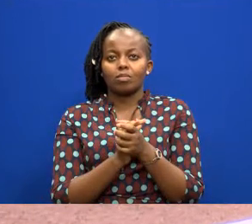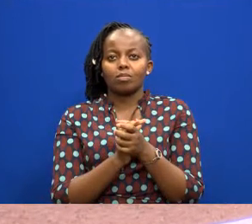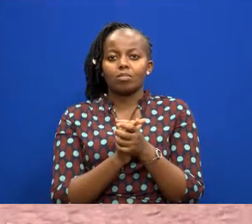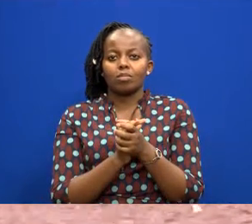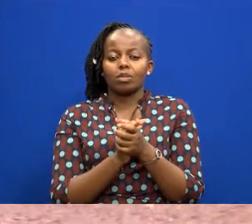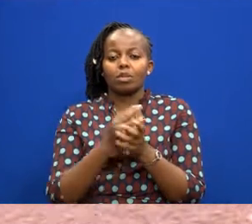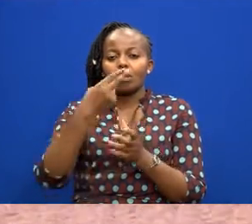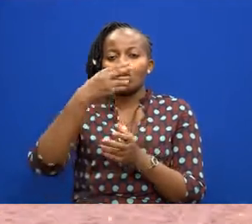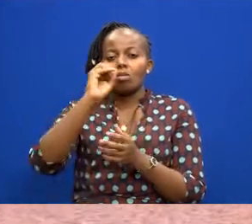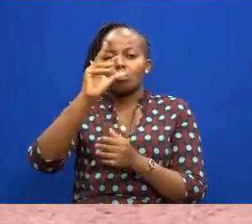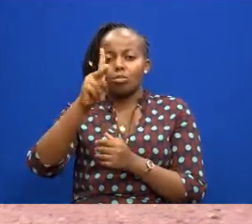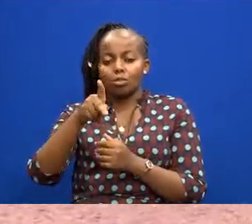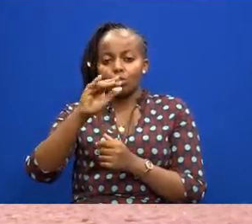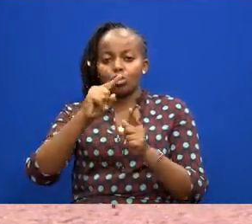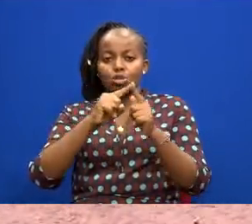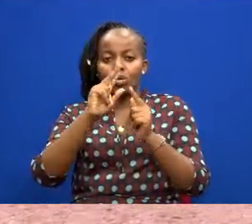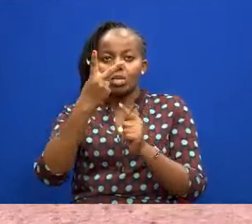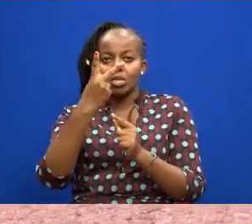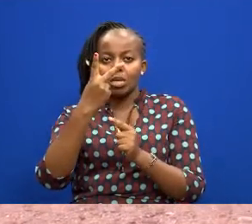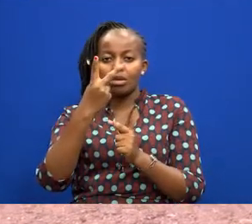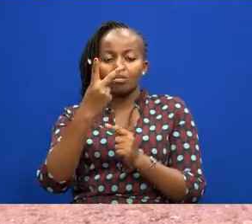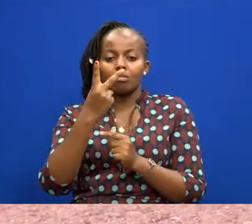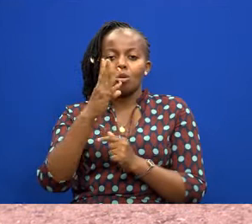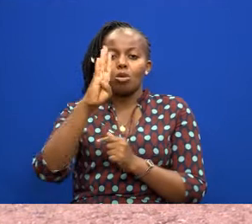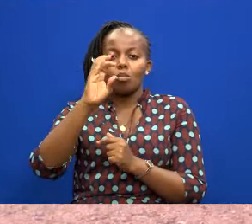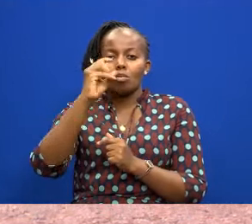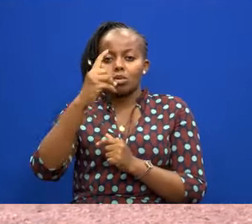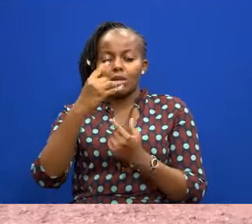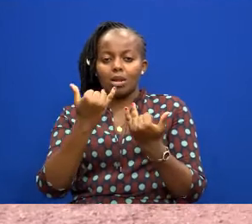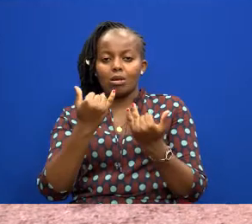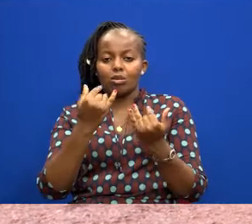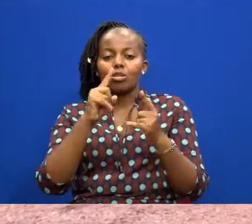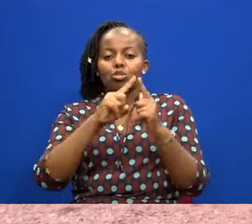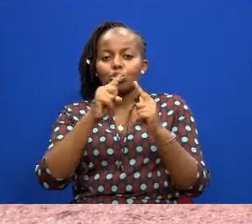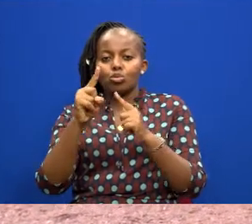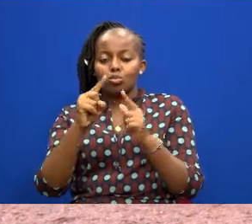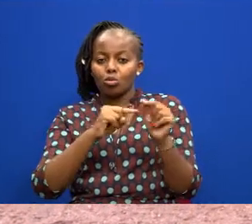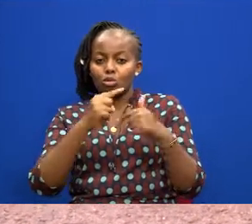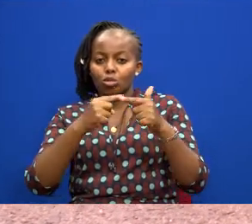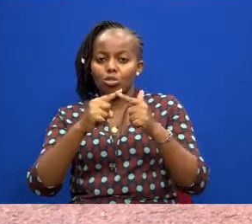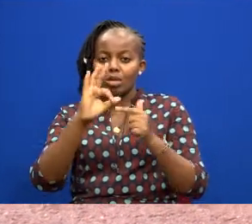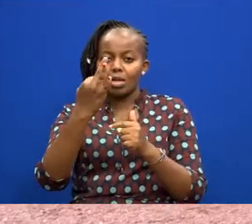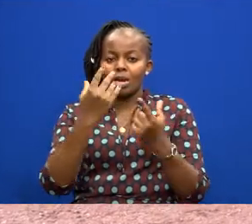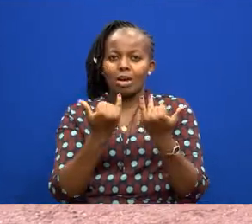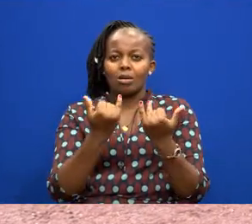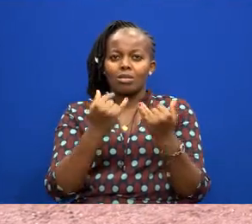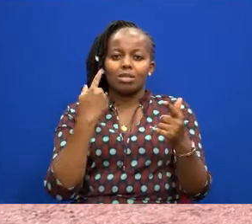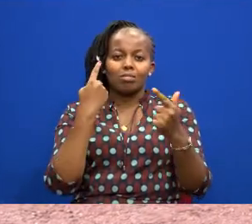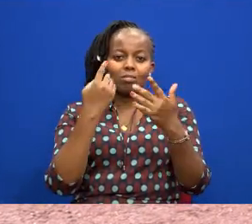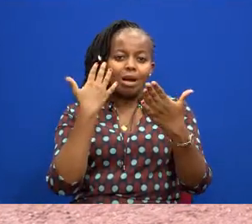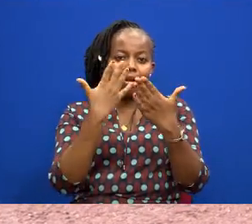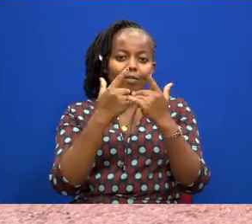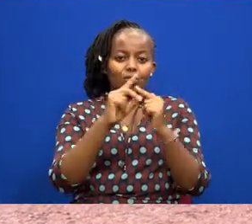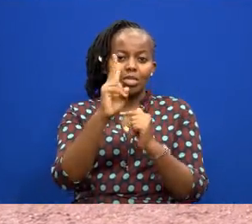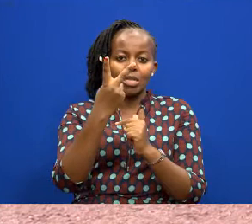the second, to the third. When I reach here where there's double marked square, I have to hop with 2